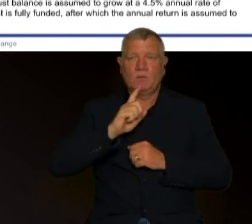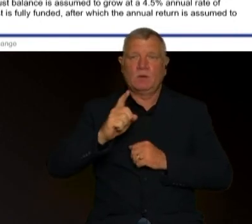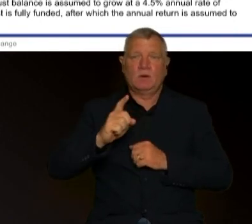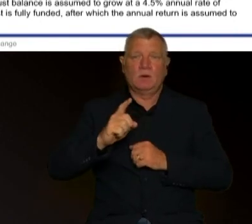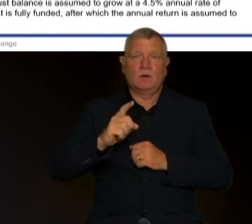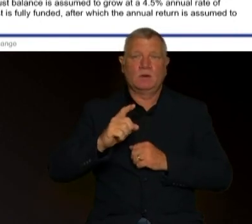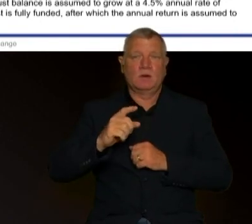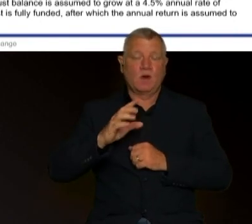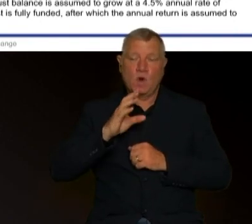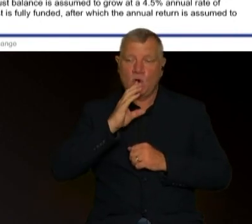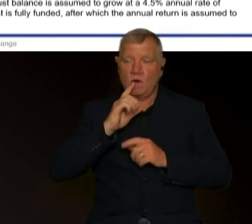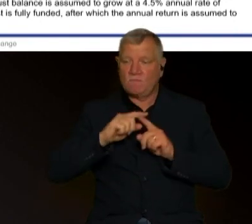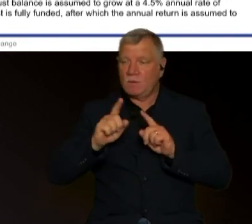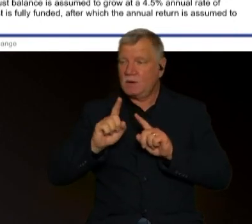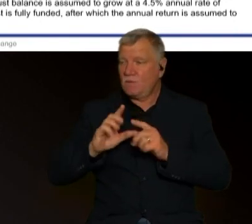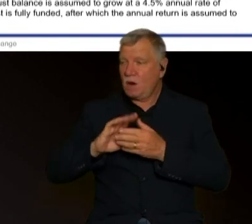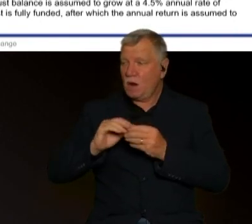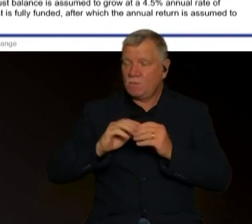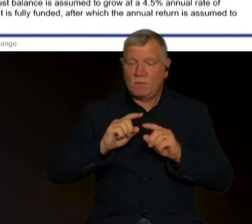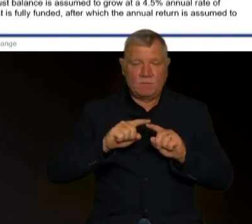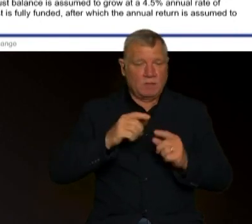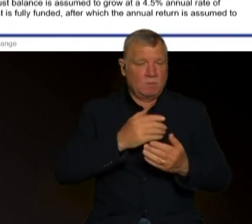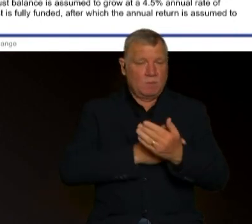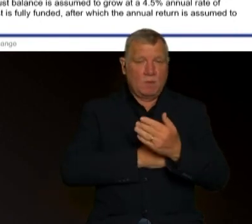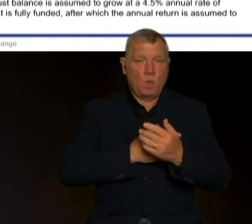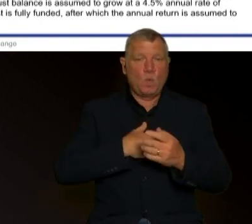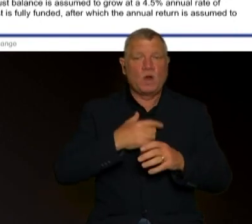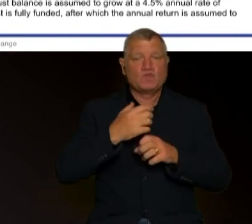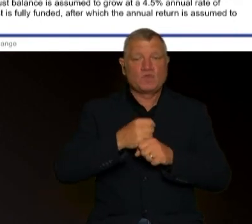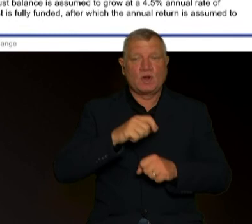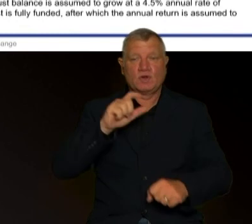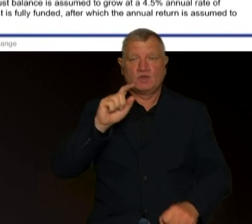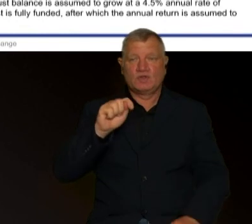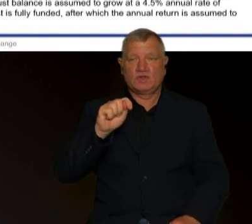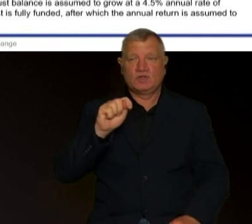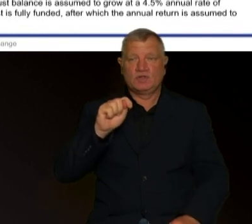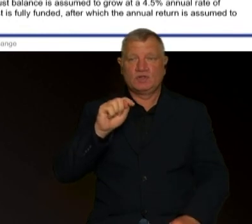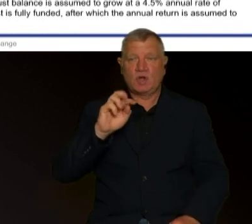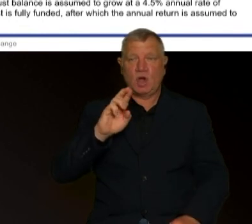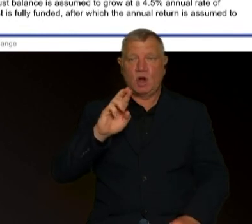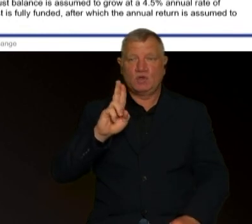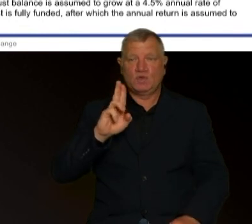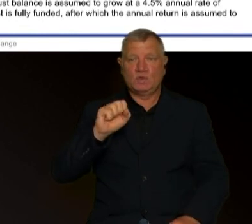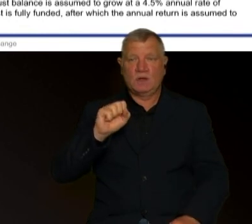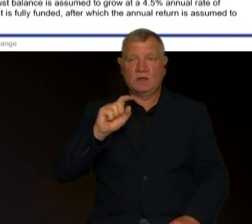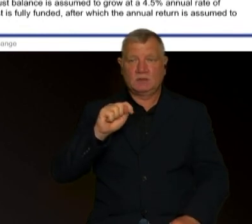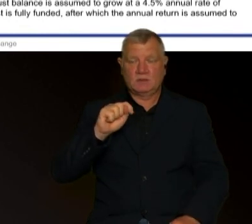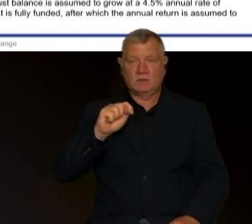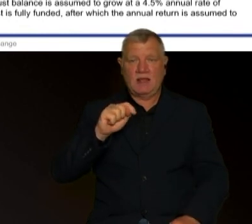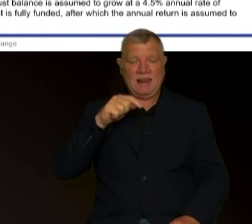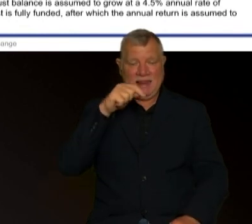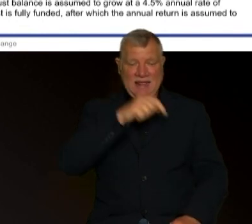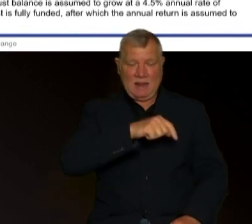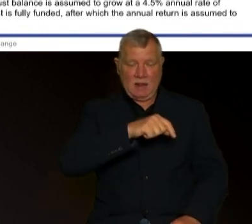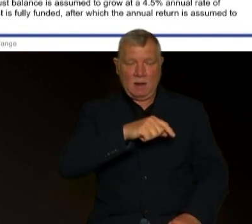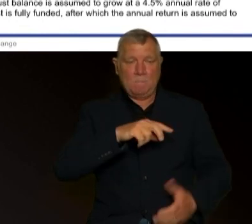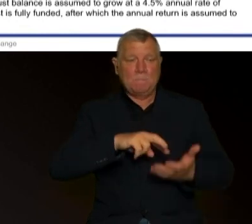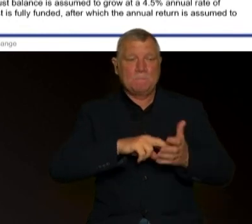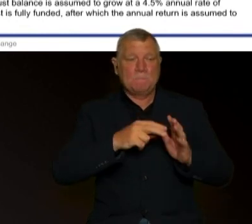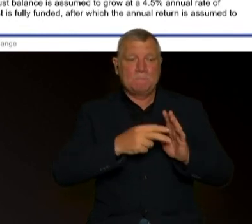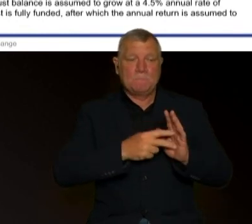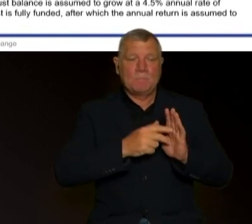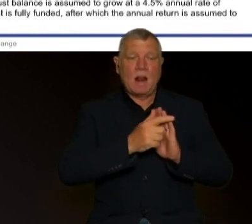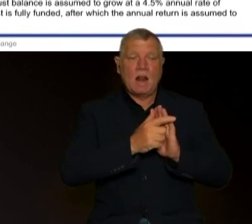we've heard in various parts of the conversation this morning the word trust has come up very frequently. In this case, the Pension Reserve Trust implies a